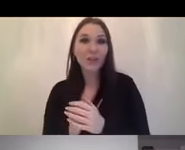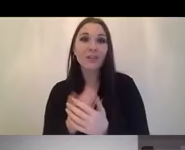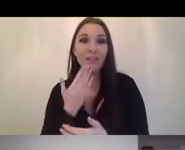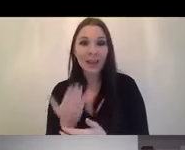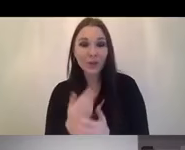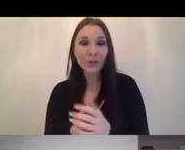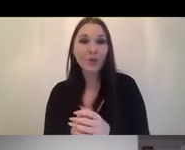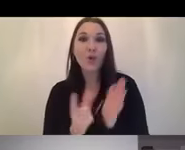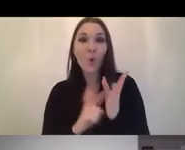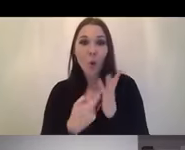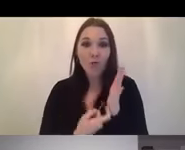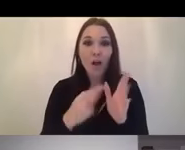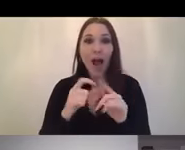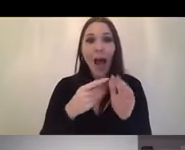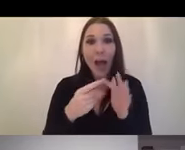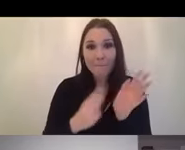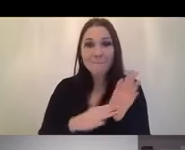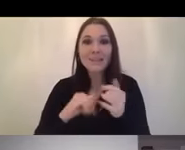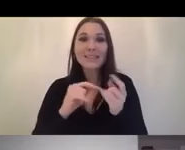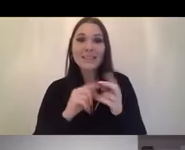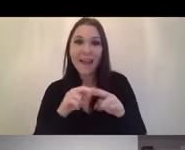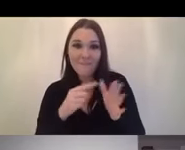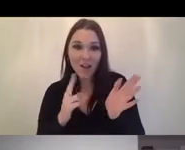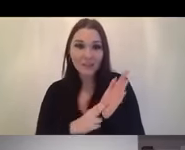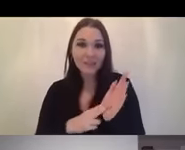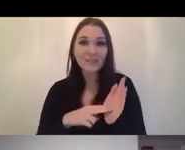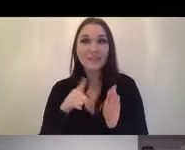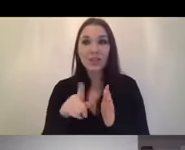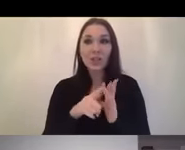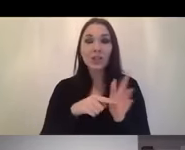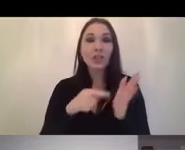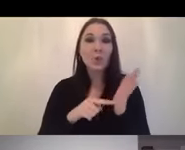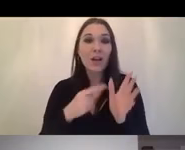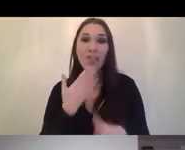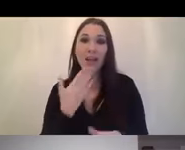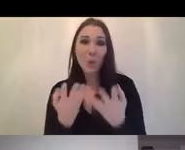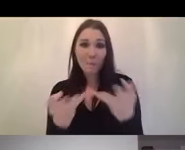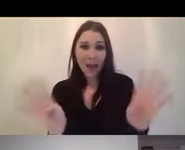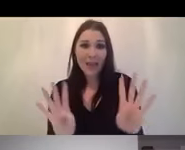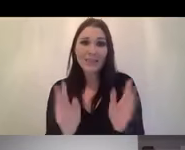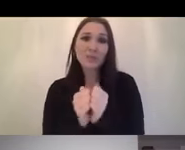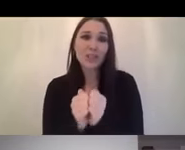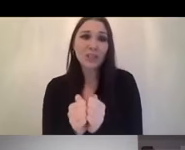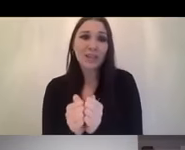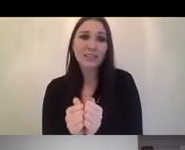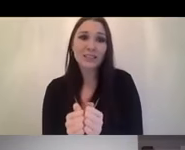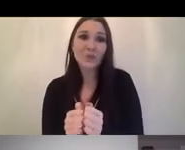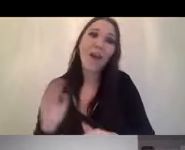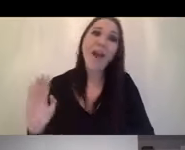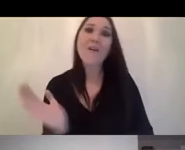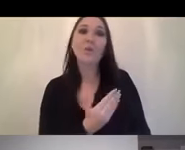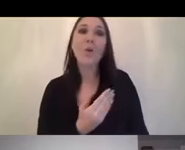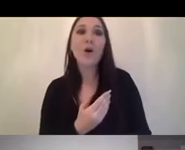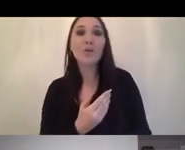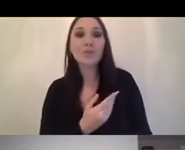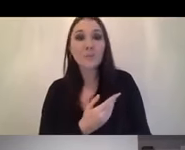interpreter. Laura, Adam, Stefan, and Juta, thank you for being my panelists. I really appreciate it. So for everyone who may have caught the